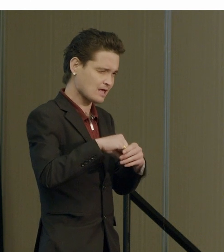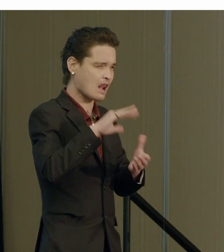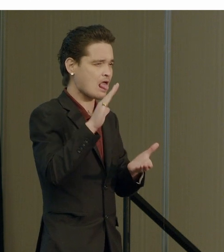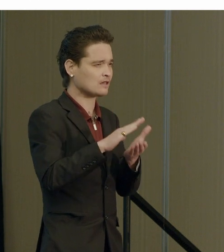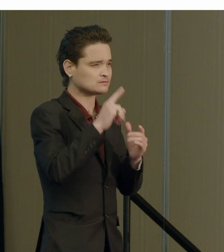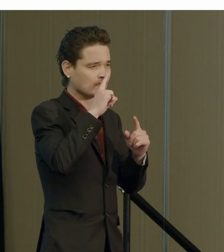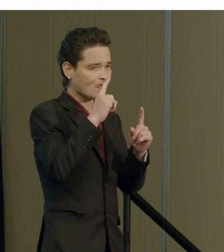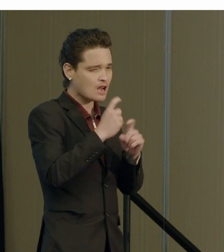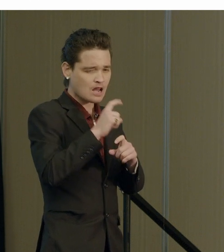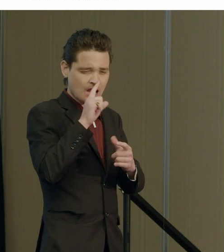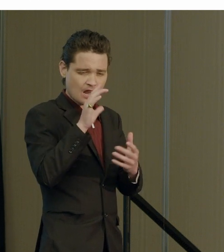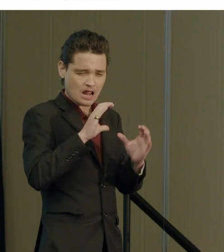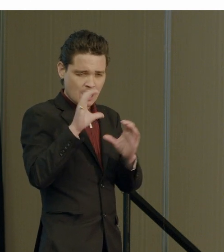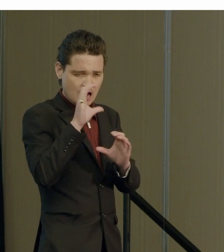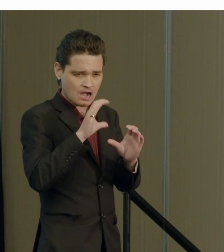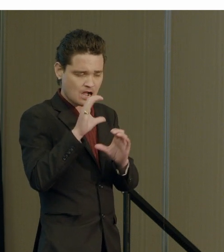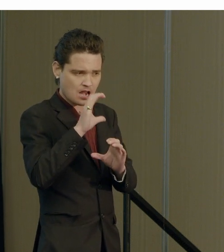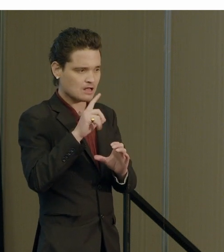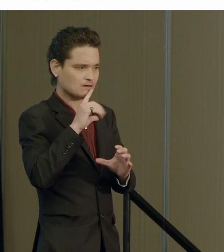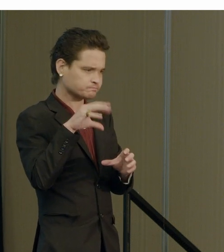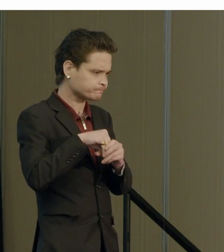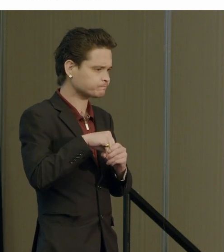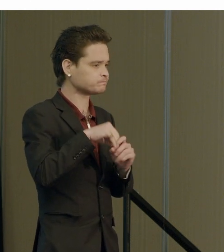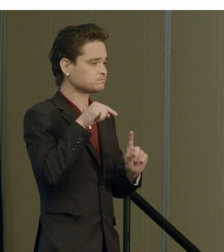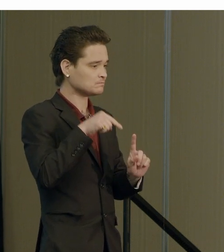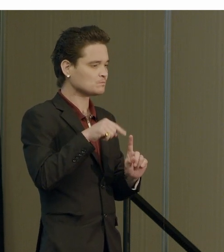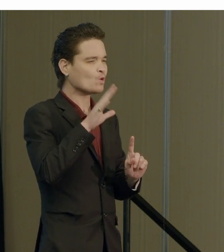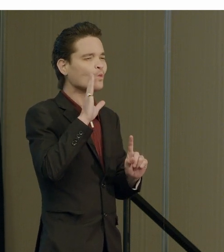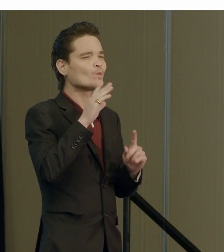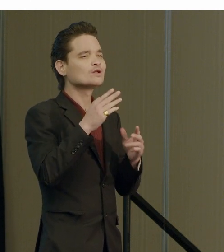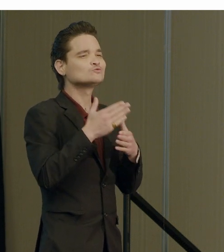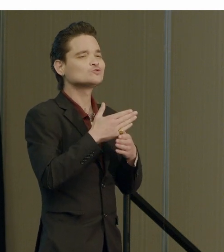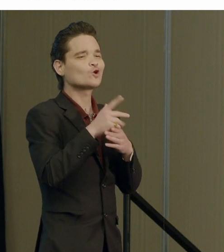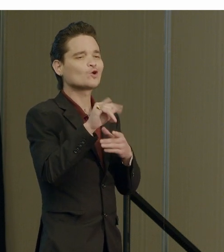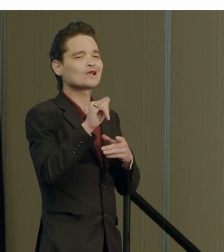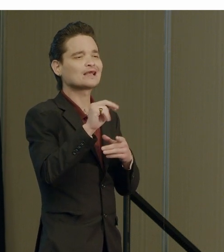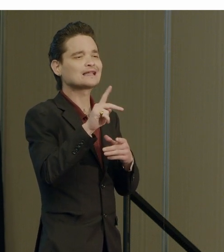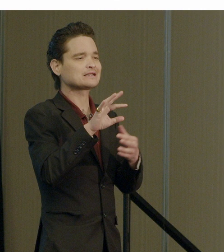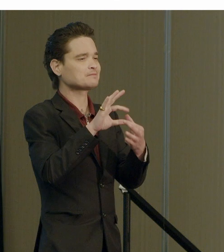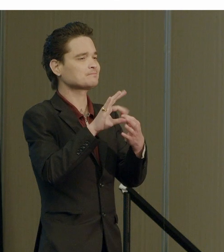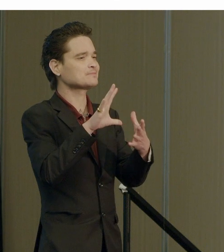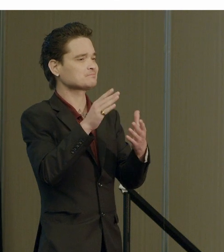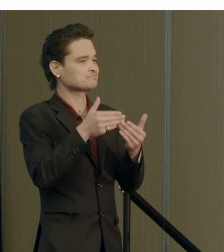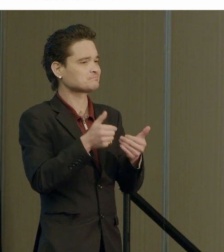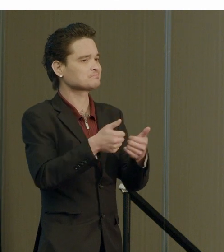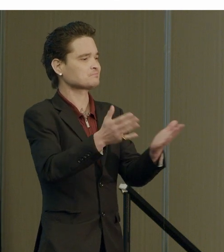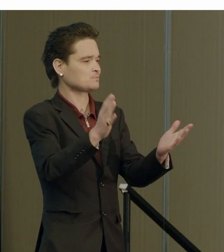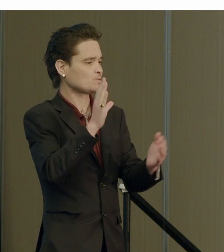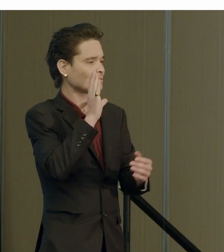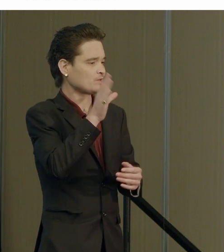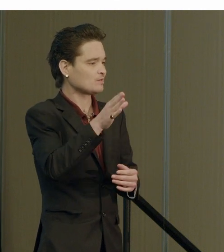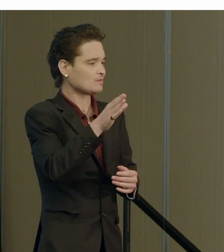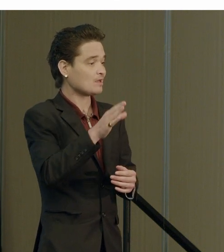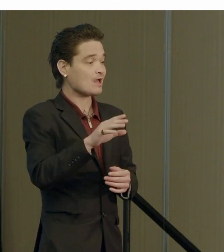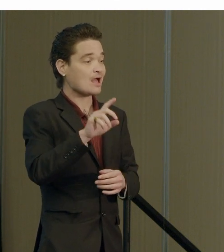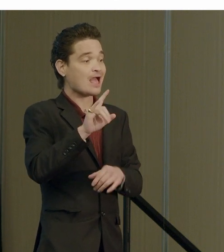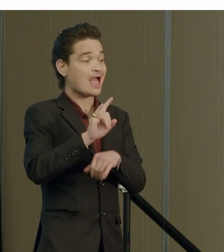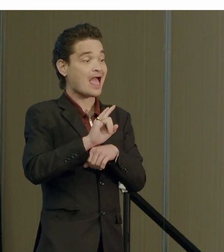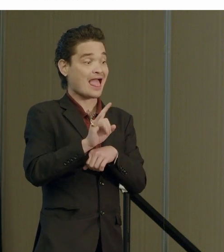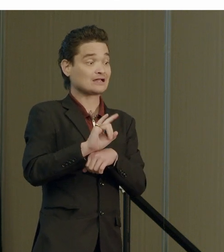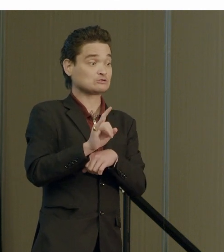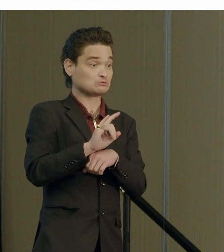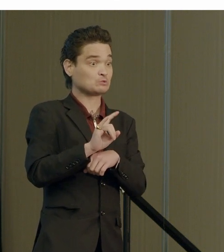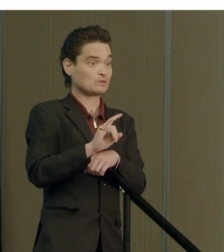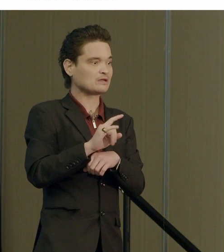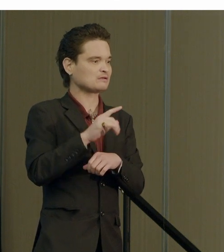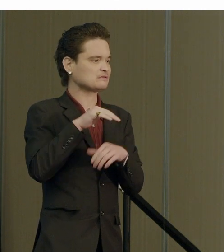pages. We've also done a revamp of the Android accessibility site. We now have dedicated pages for vision, audio, and mobility, and we've translated to a bunch more